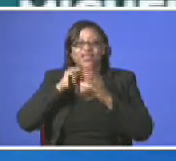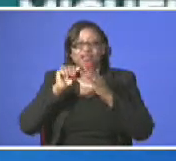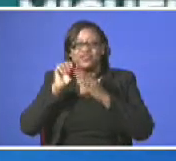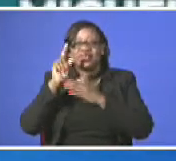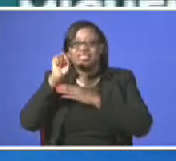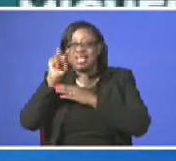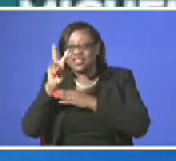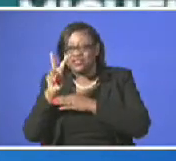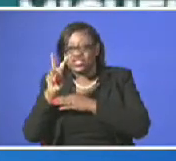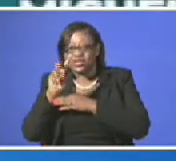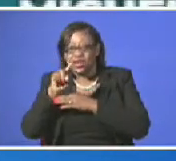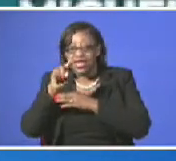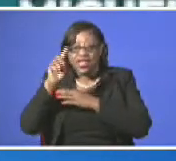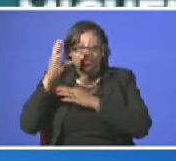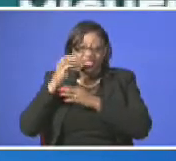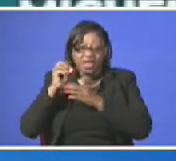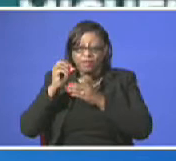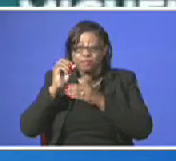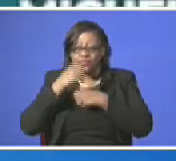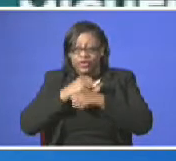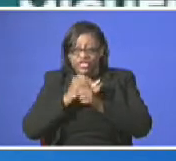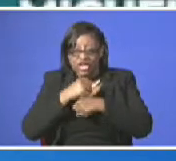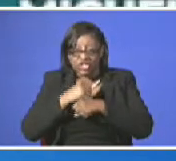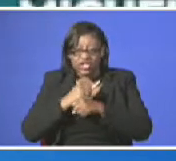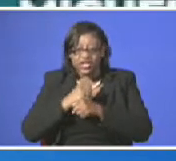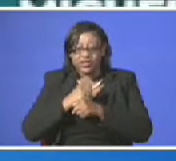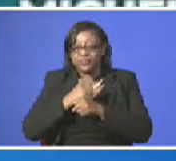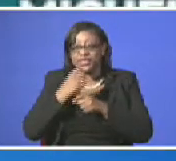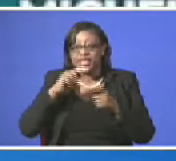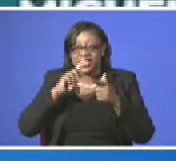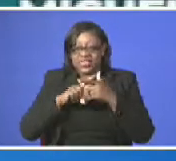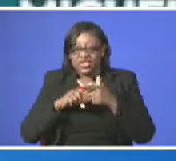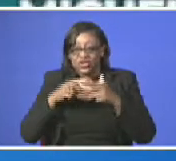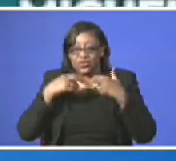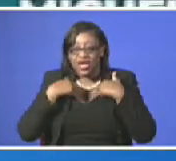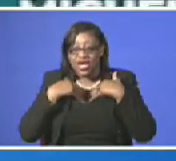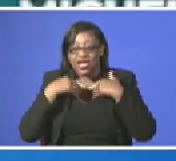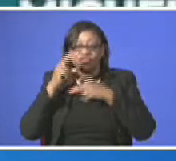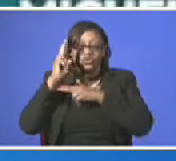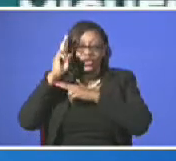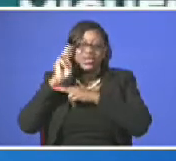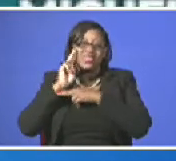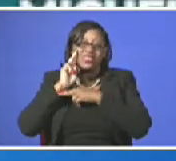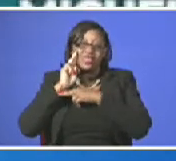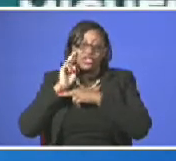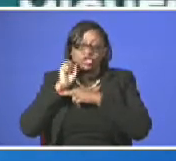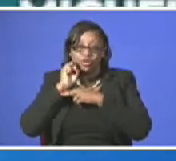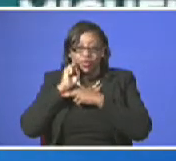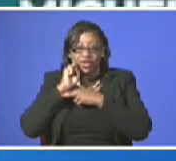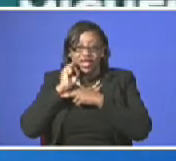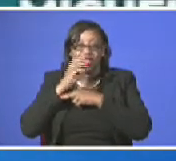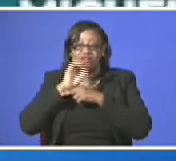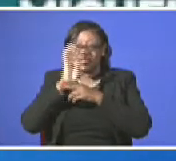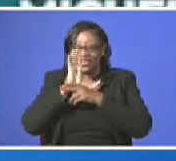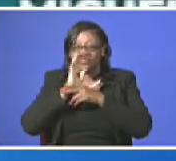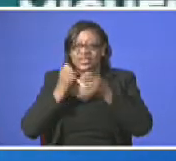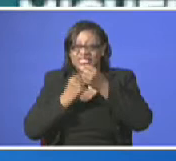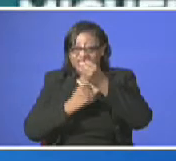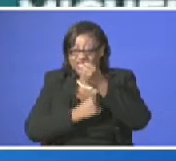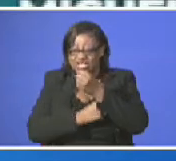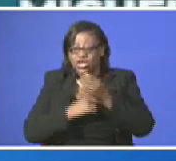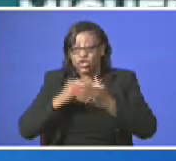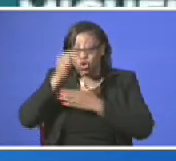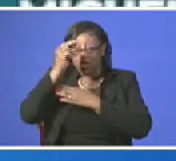the Ron Butler of Television Production, News Department Senior Executive Assistant Unitha Sherman, Television Production Assistant at the